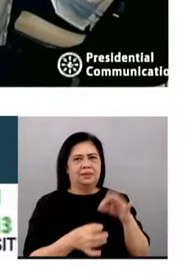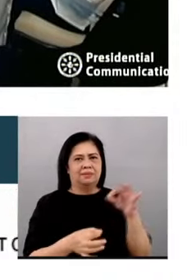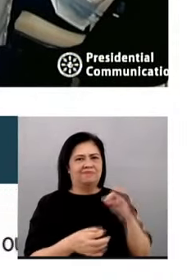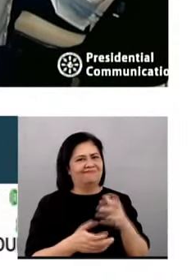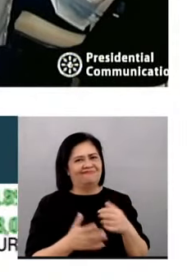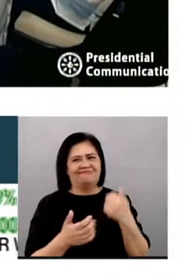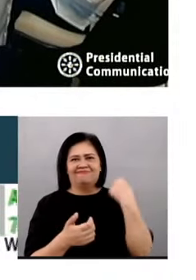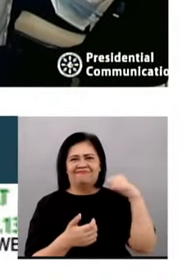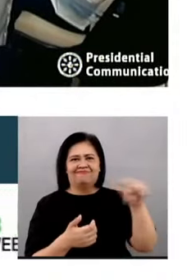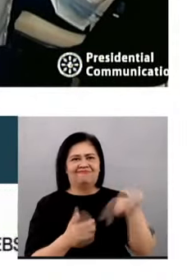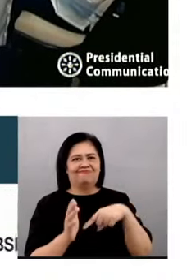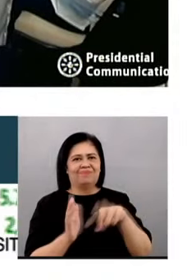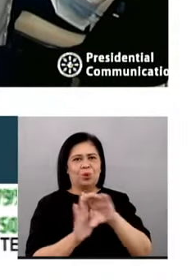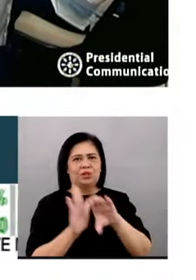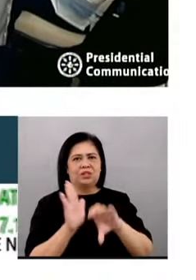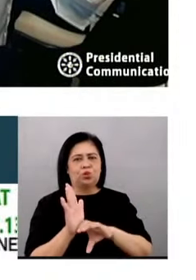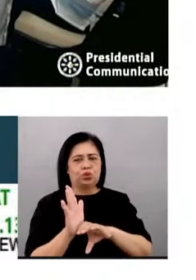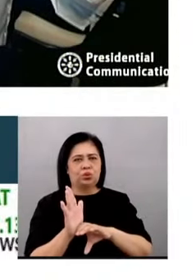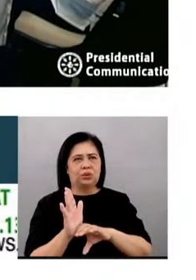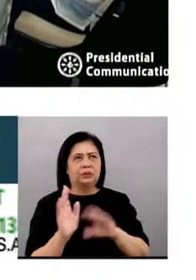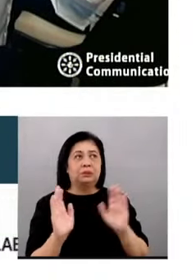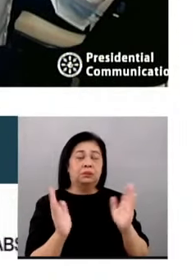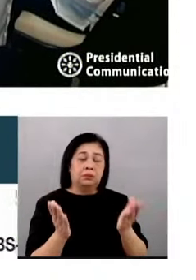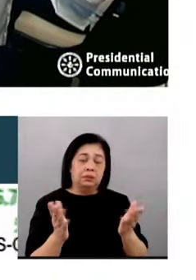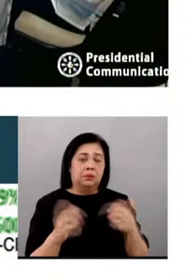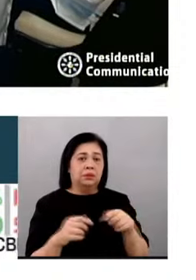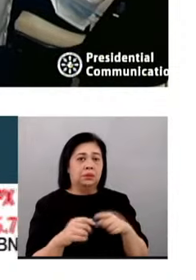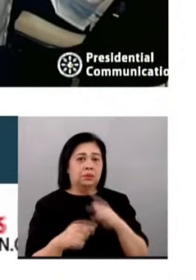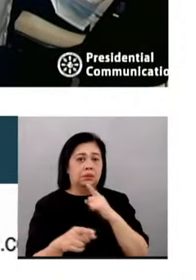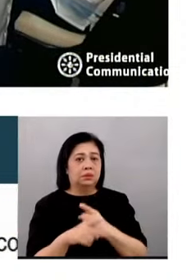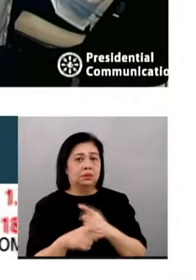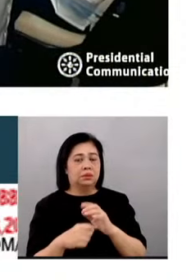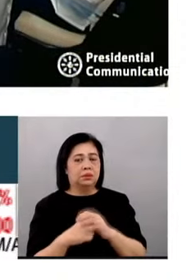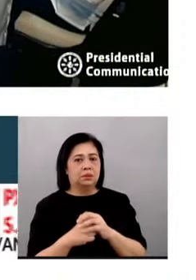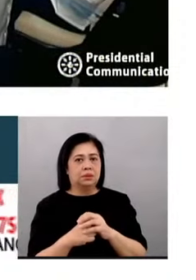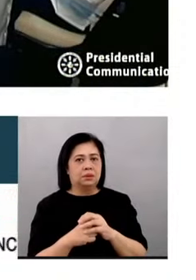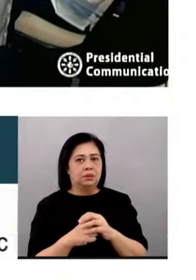Constitution. It's likely that, in fact,